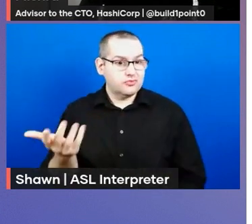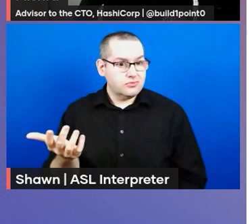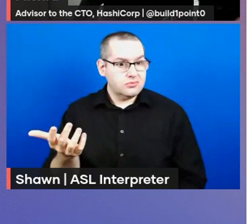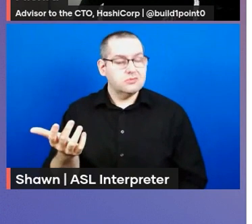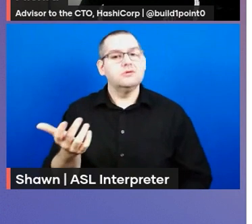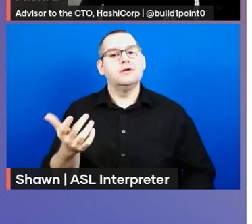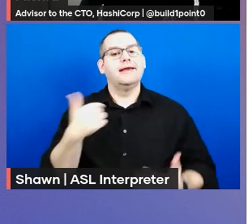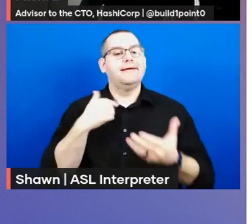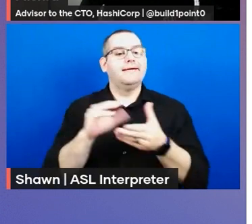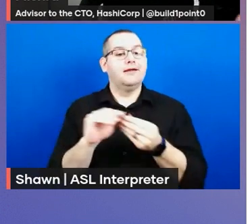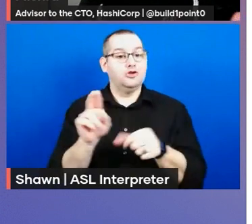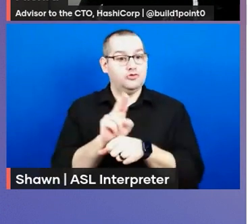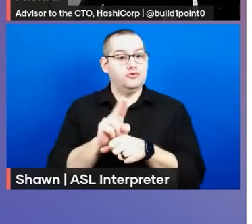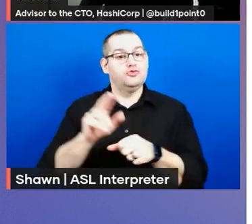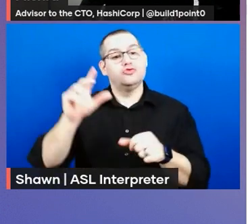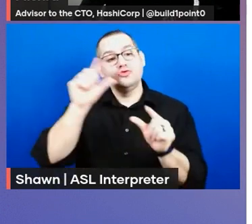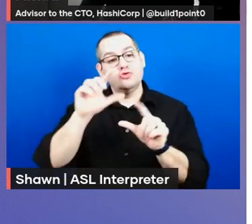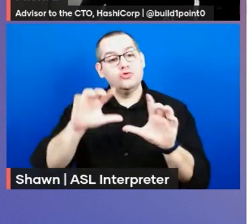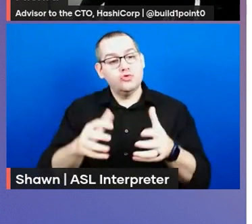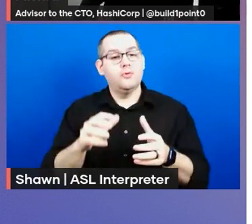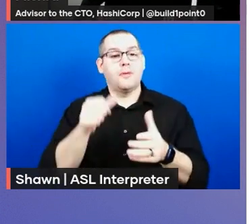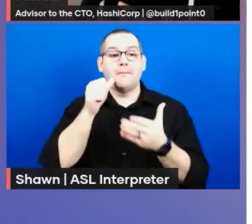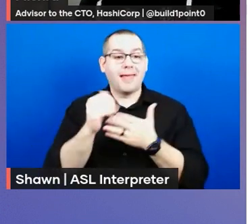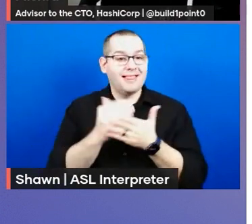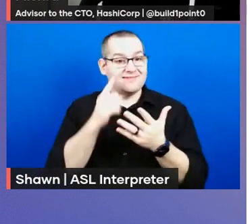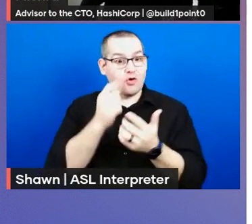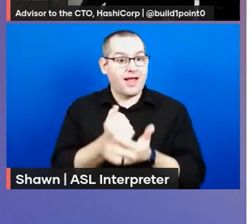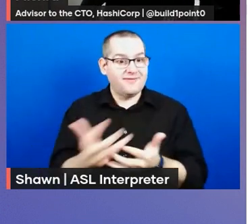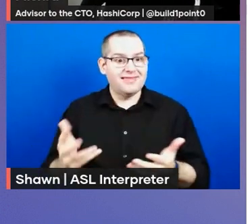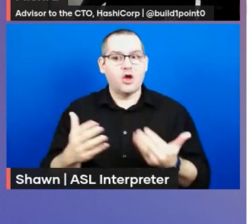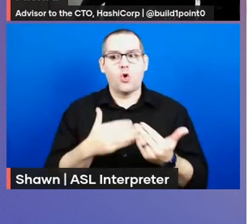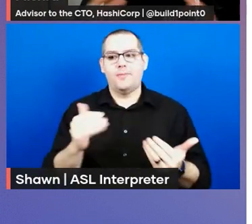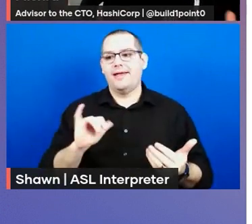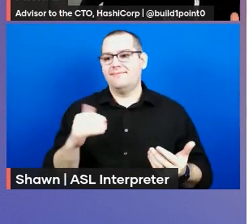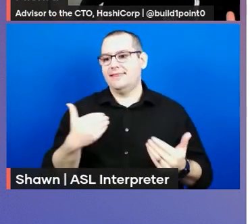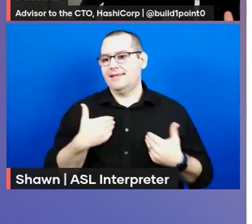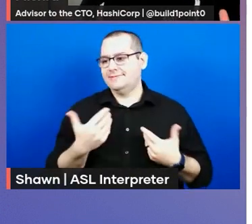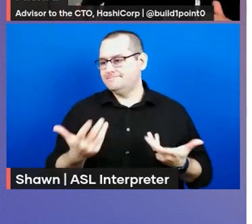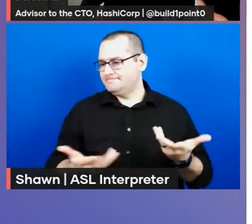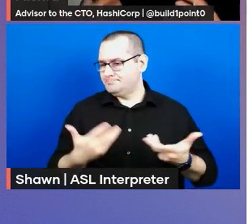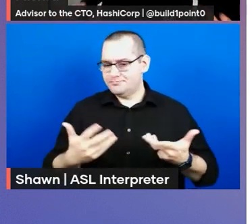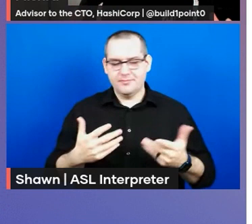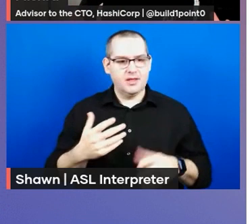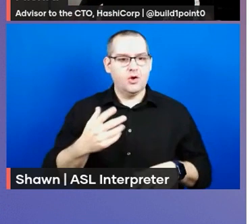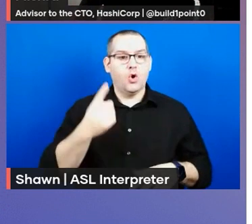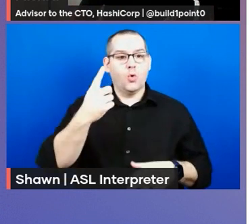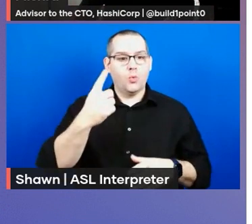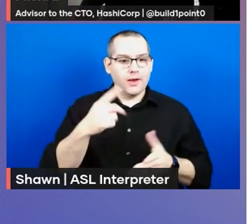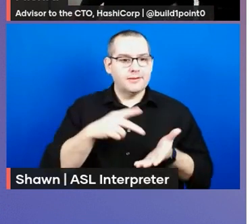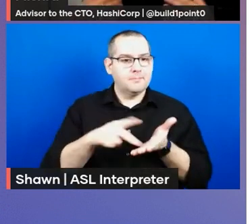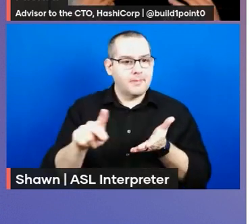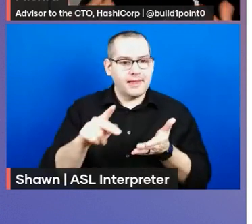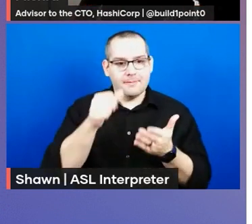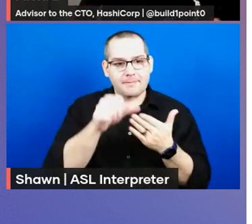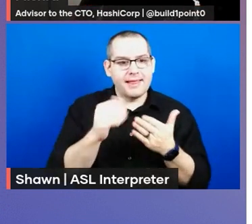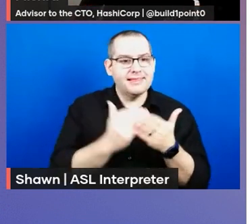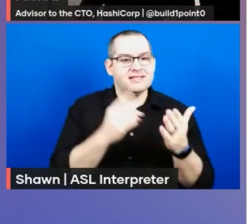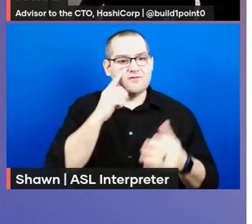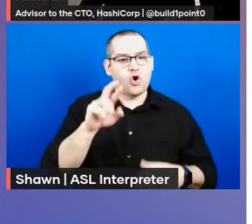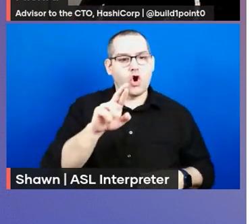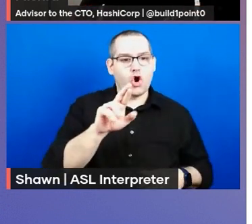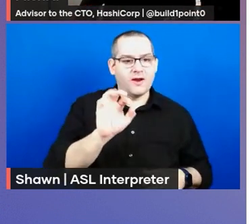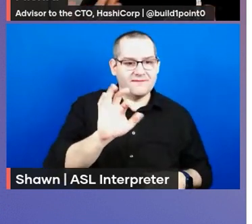previously, is that we use Google Groups and mailing lists for everything. So we have this one big mailing list for RFCs where people just put